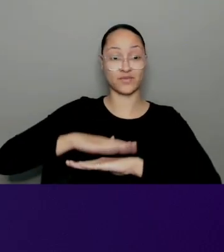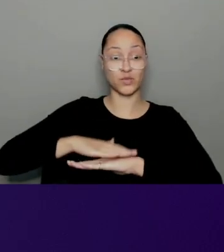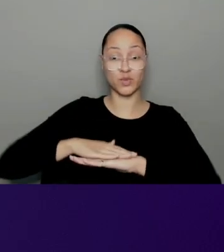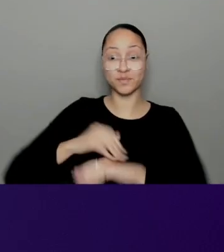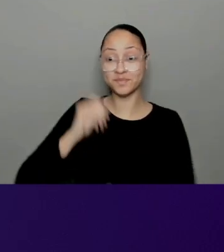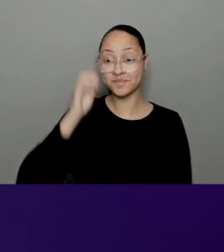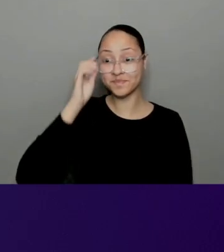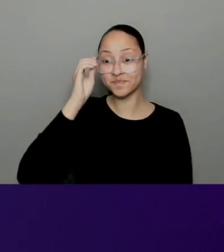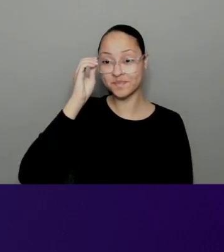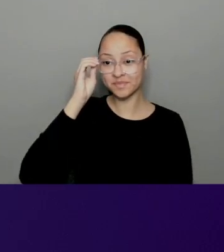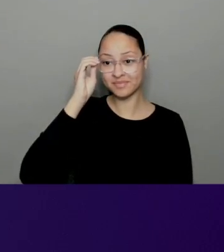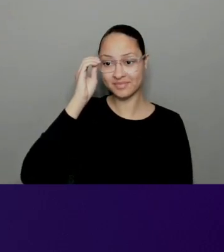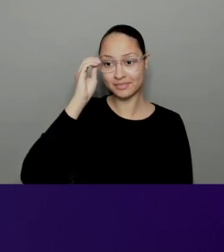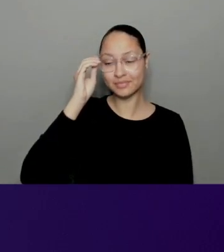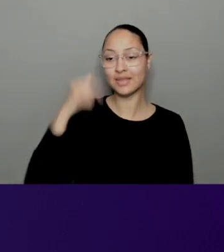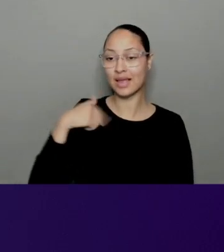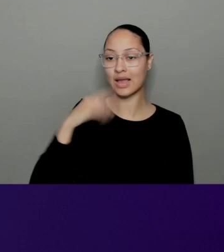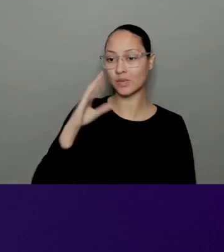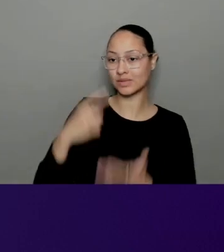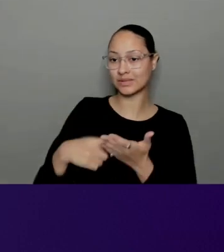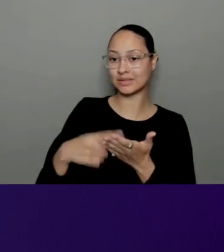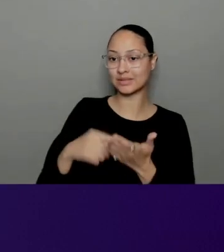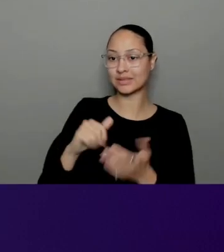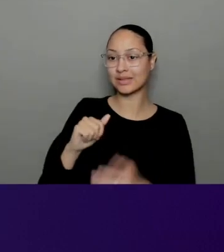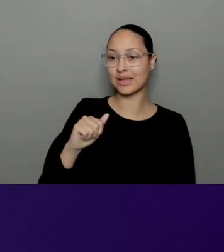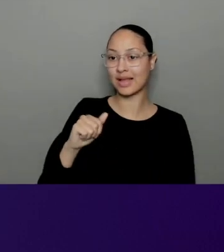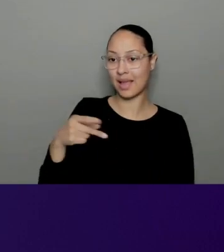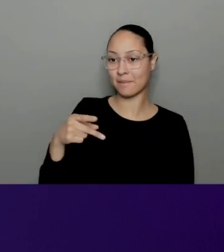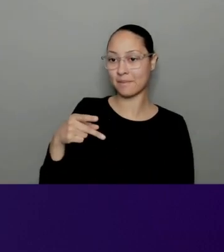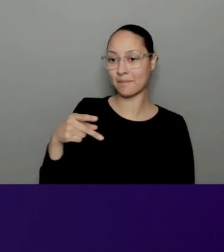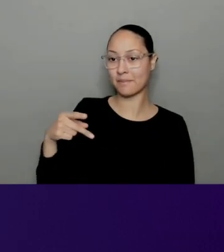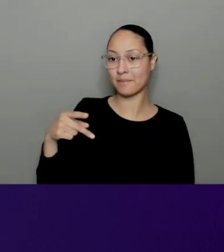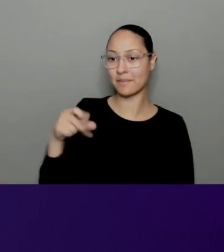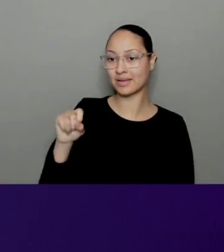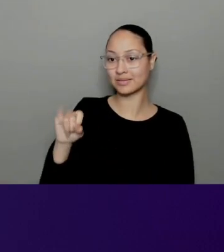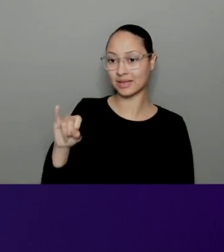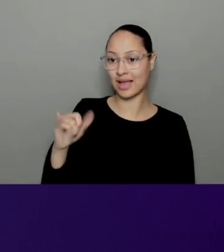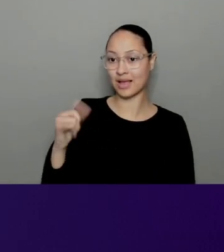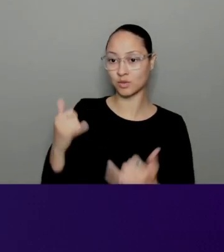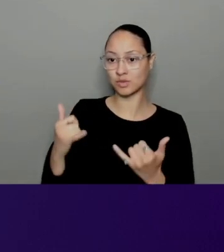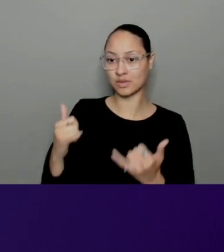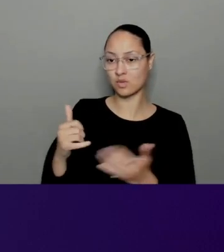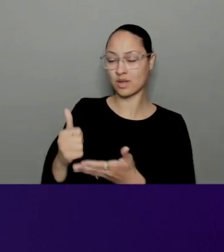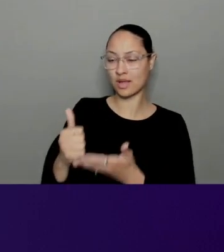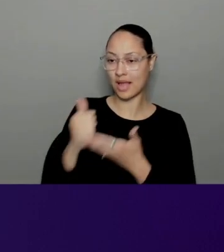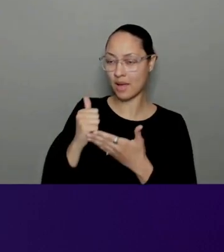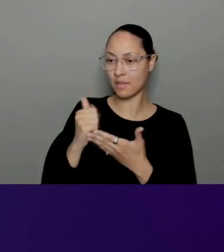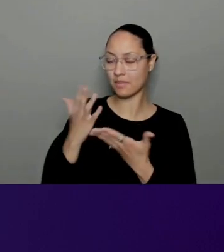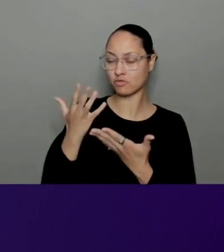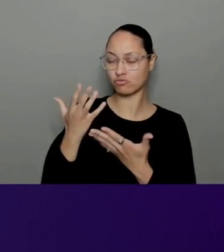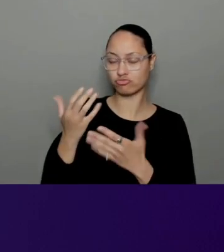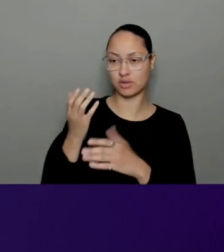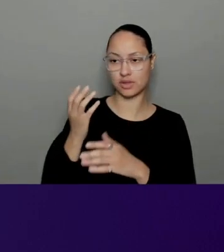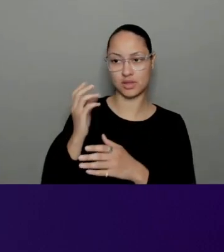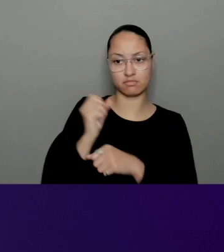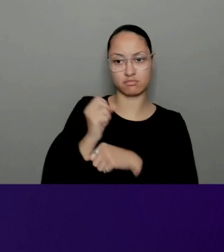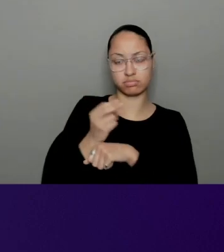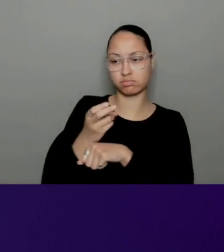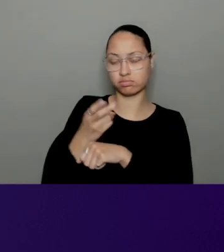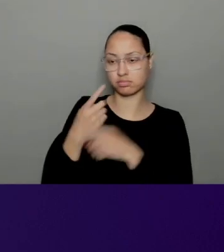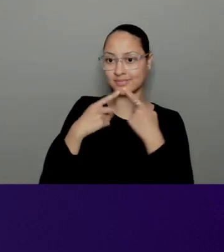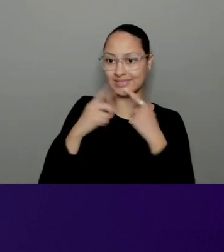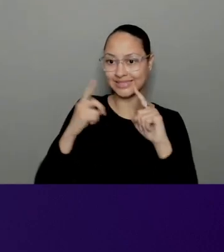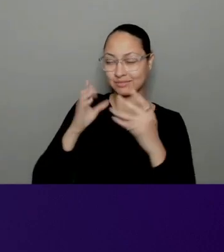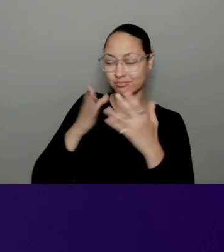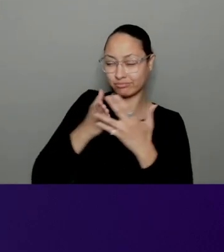I'll be speaking about Amplify today, where it helped me overcome all of those hassles. Where prior to